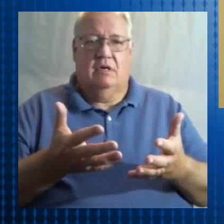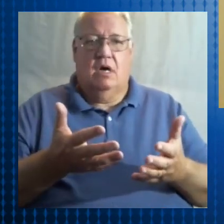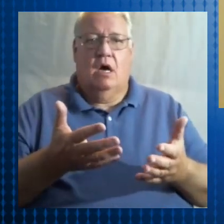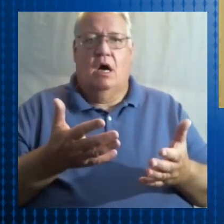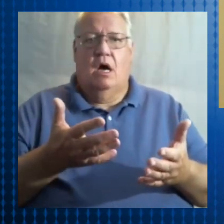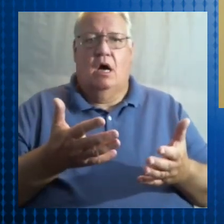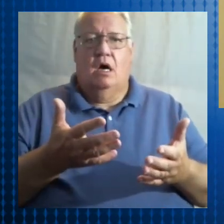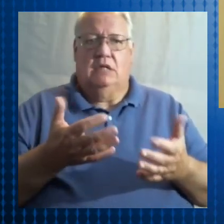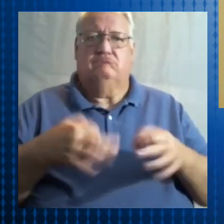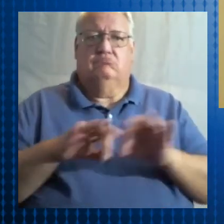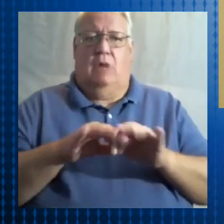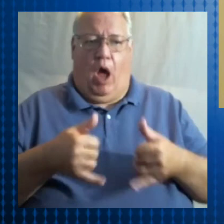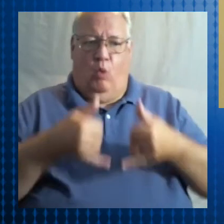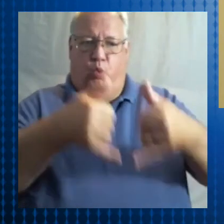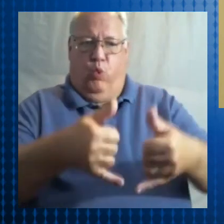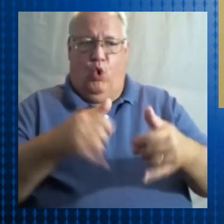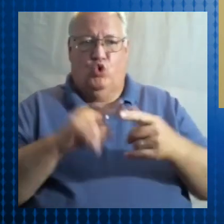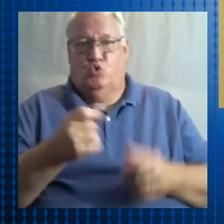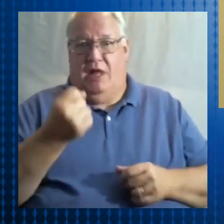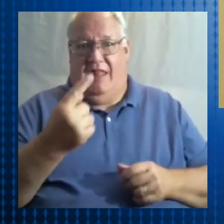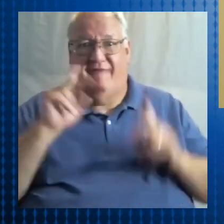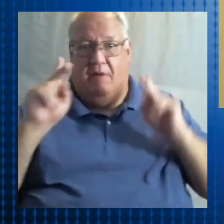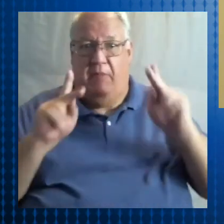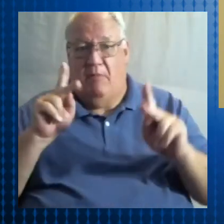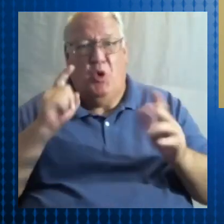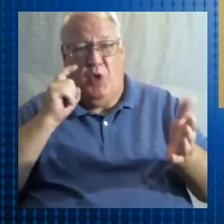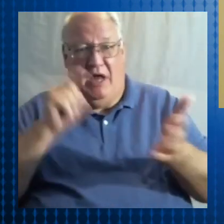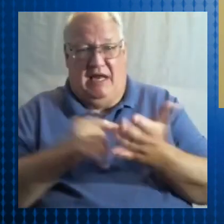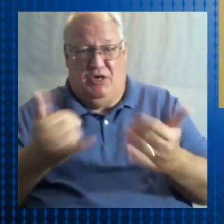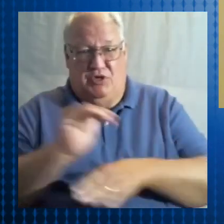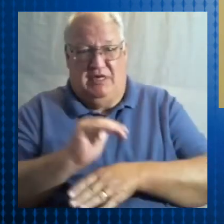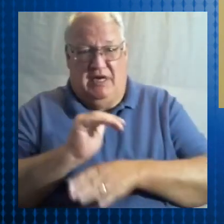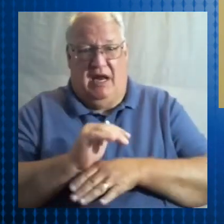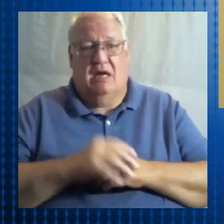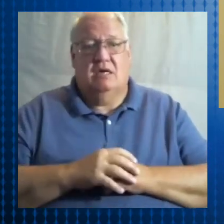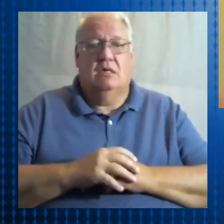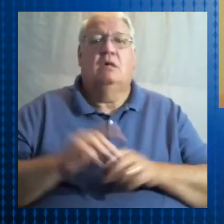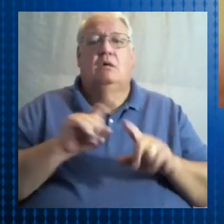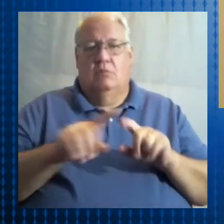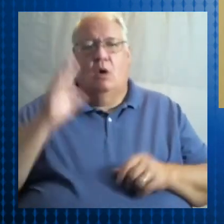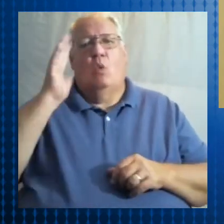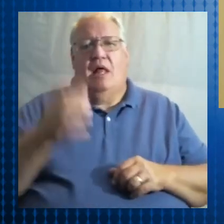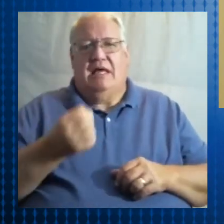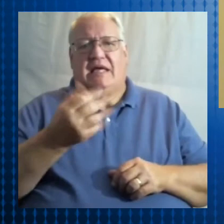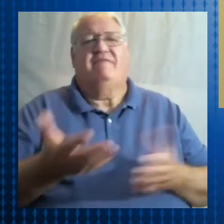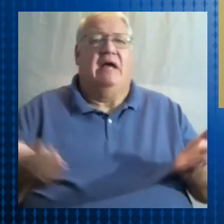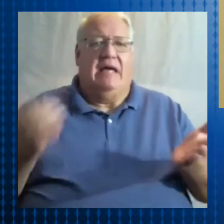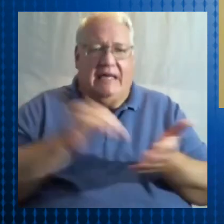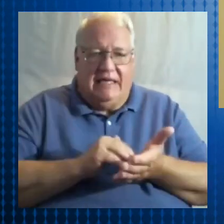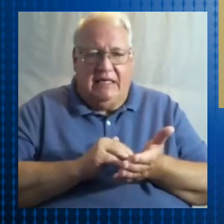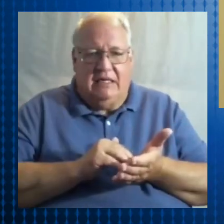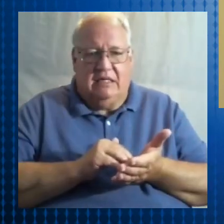award and recognition to the 11 people you saw tonight, but we will be giving, again,